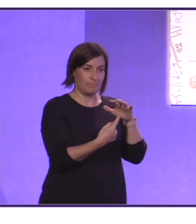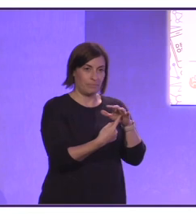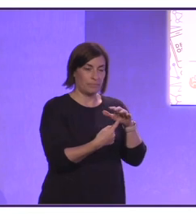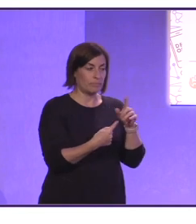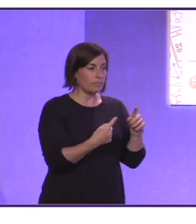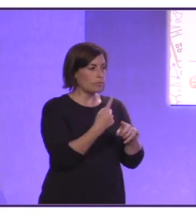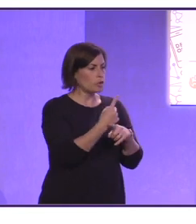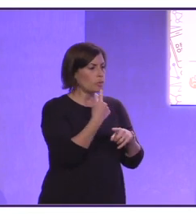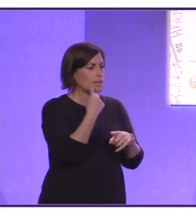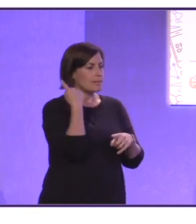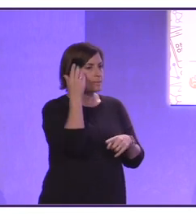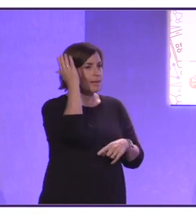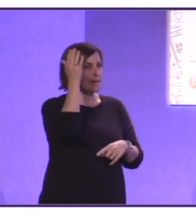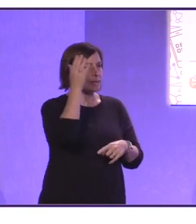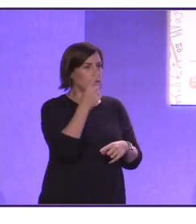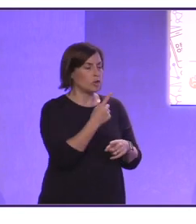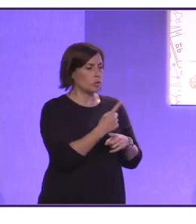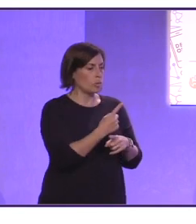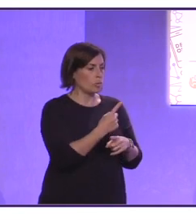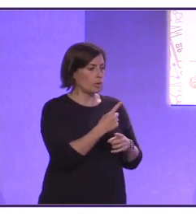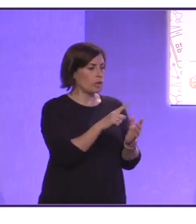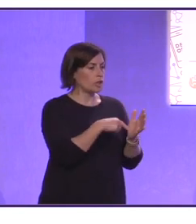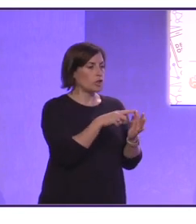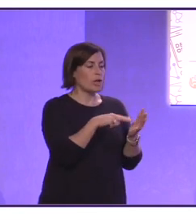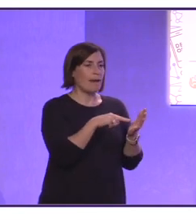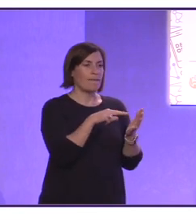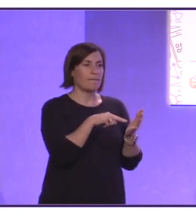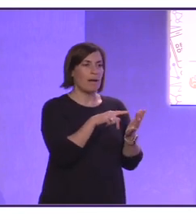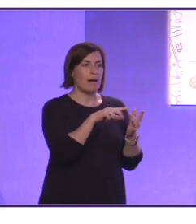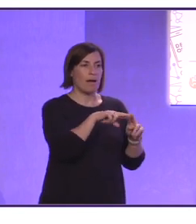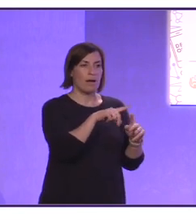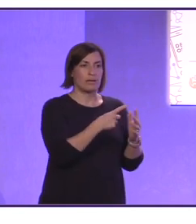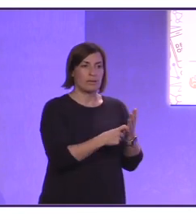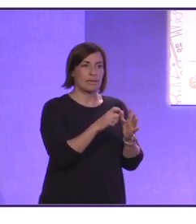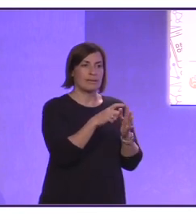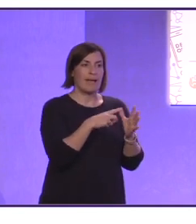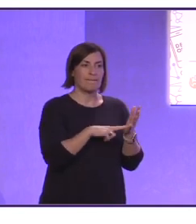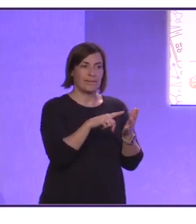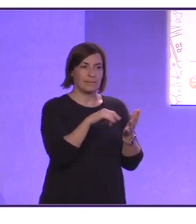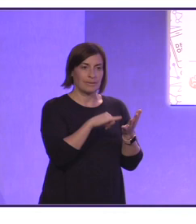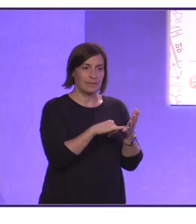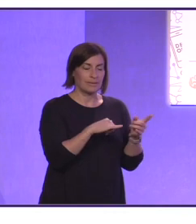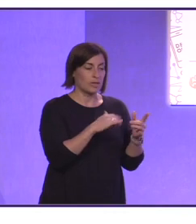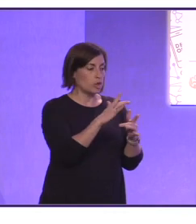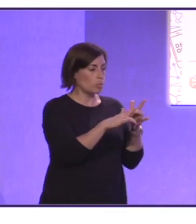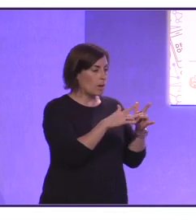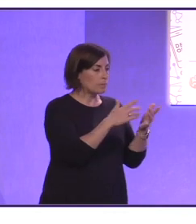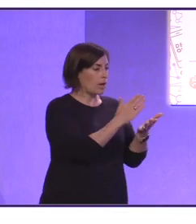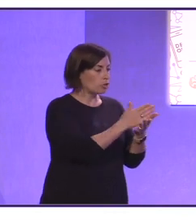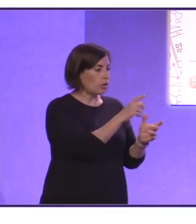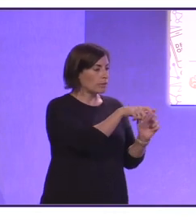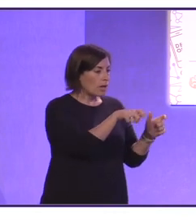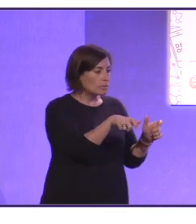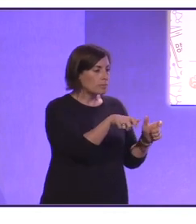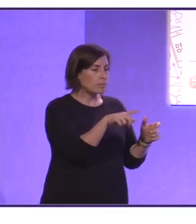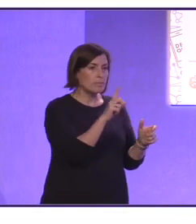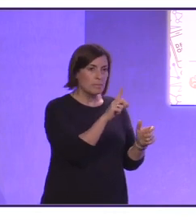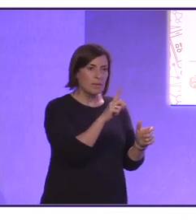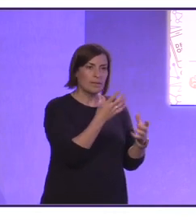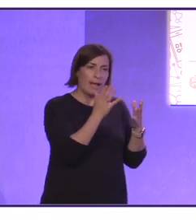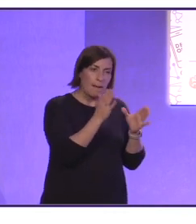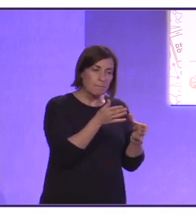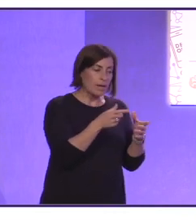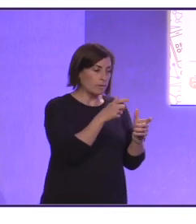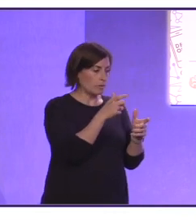yesterday about trust when it comes to security and building our websites and maintaining trust with our customers and our users, but trust in